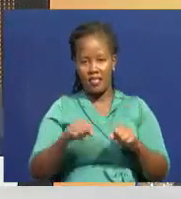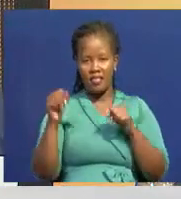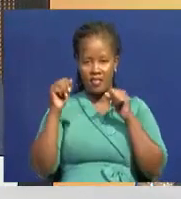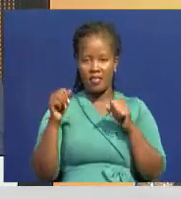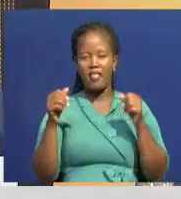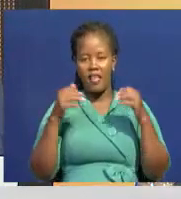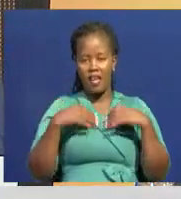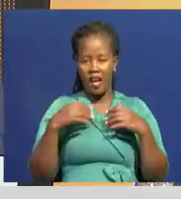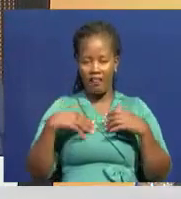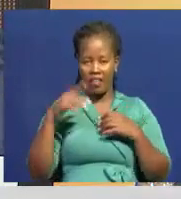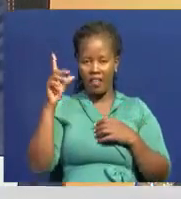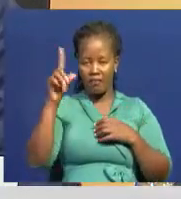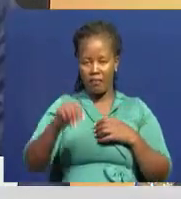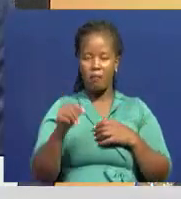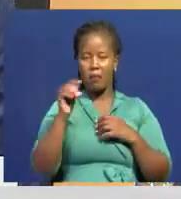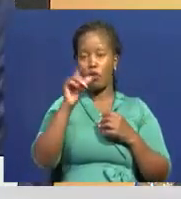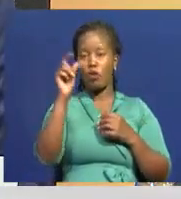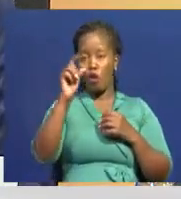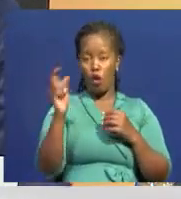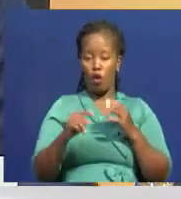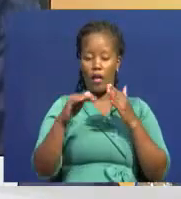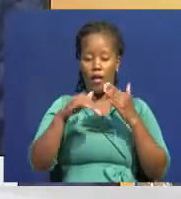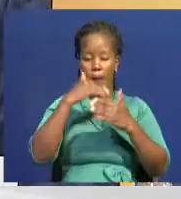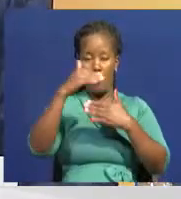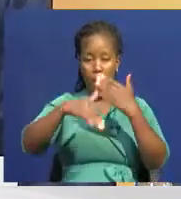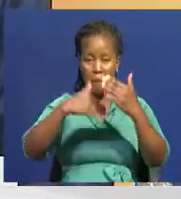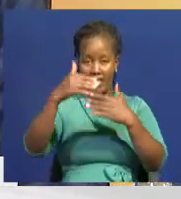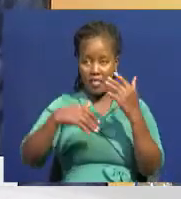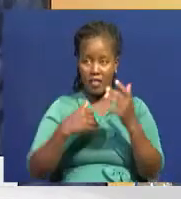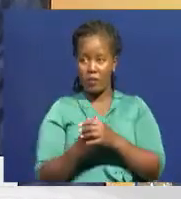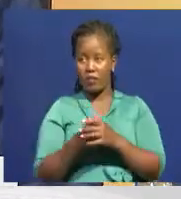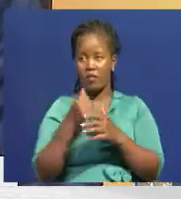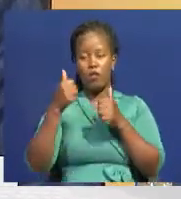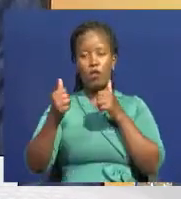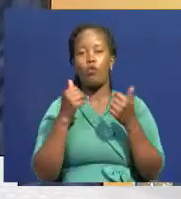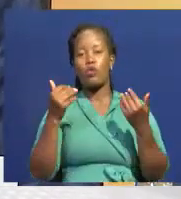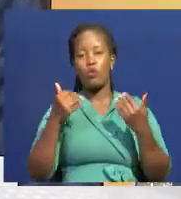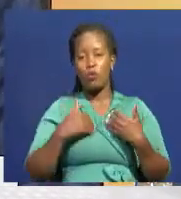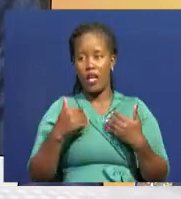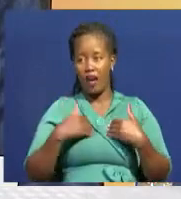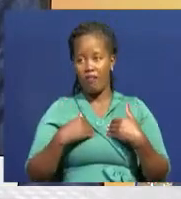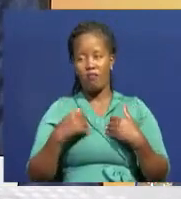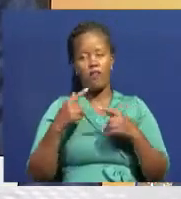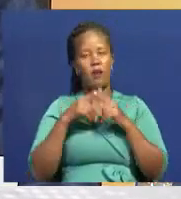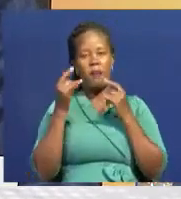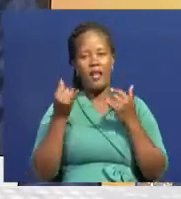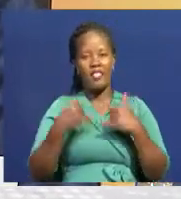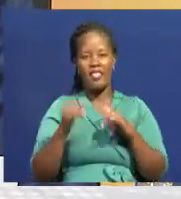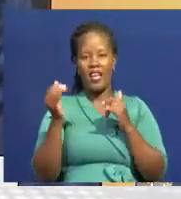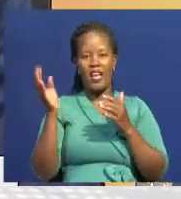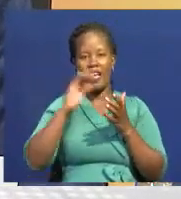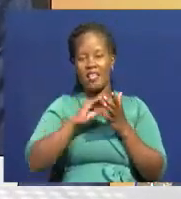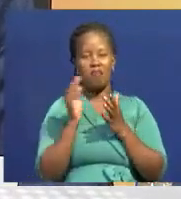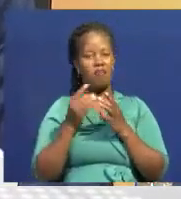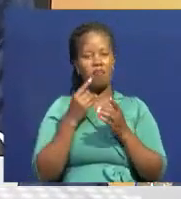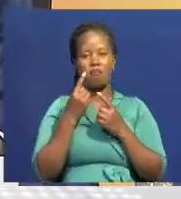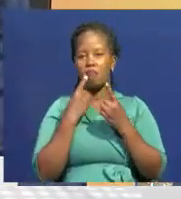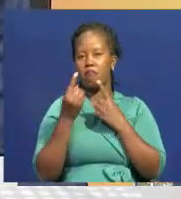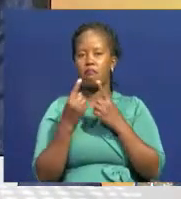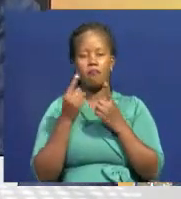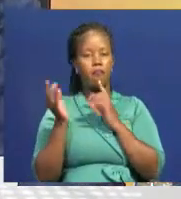affordable, locally produced items, which I think the authority is doing. So I don't want to really, again, diverge into that.